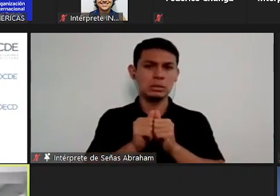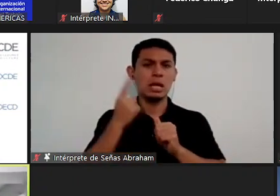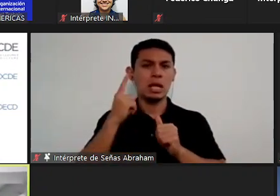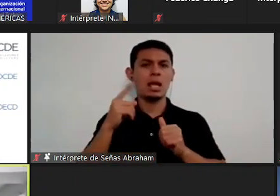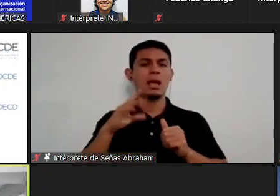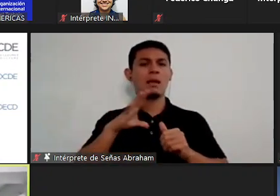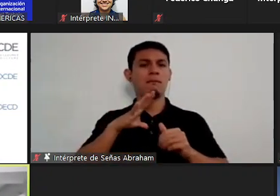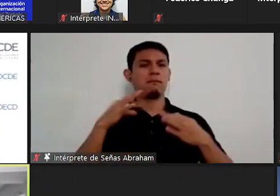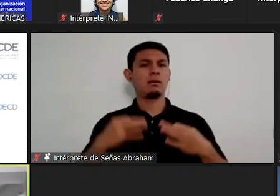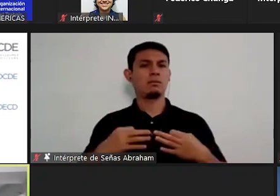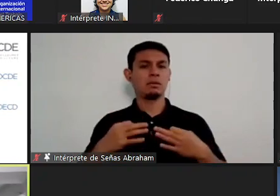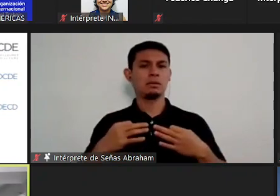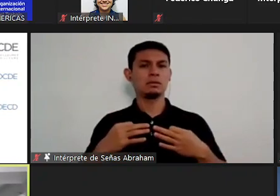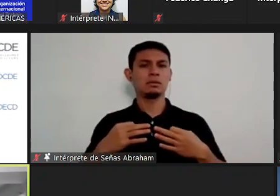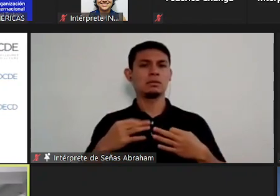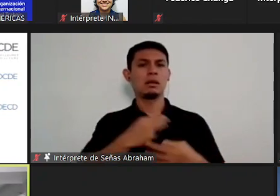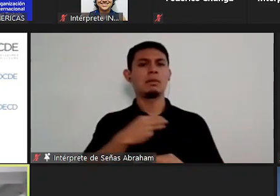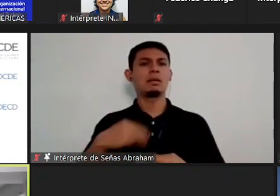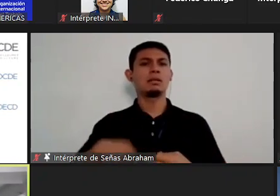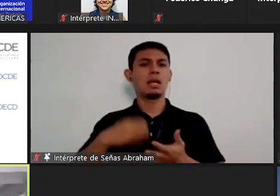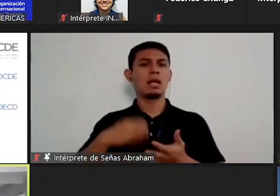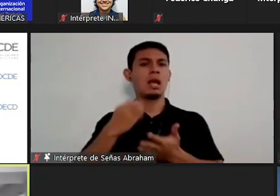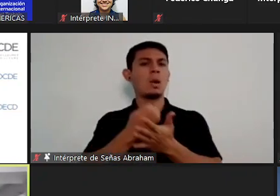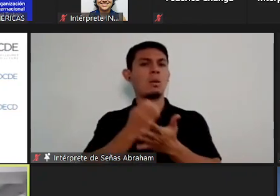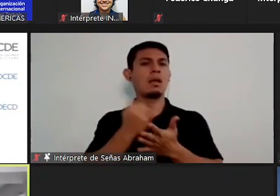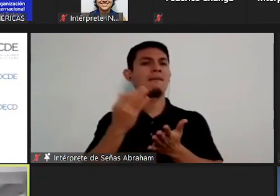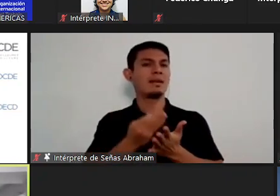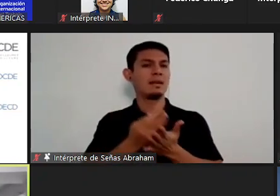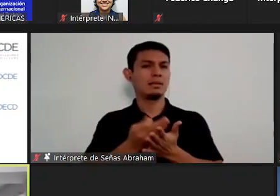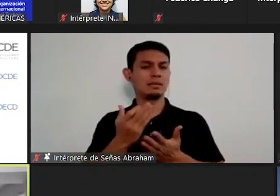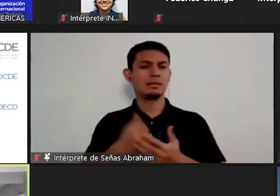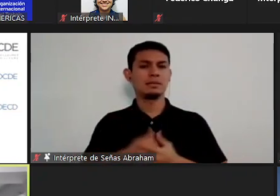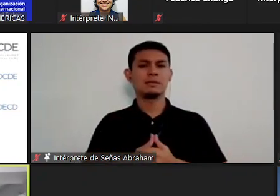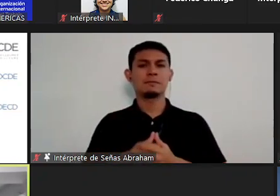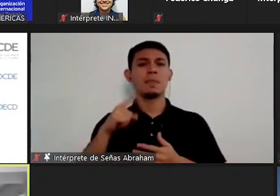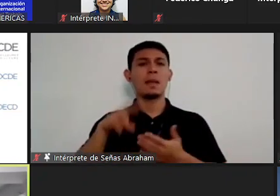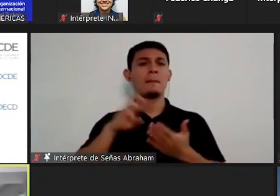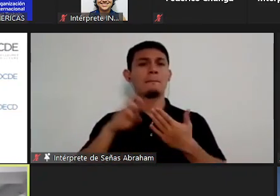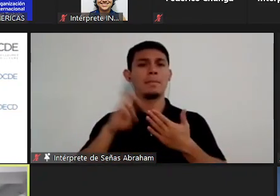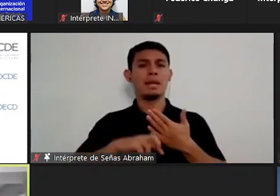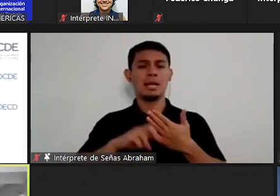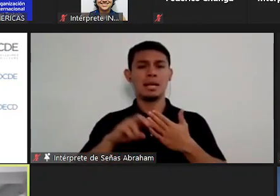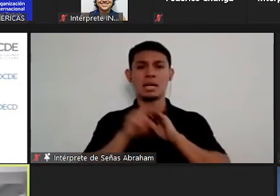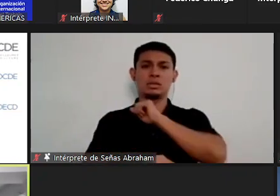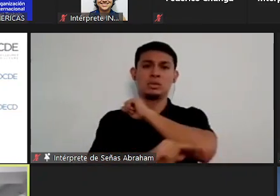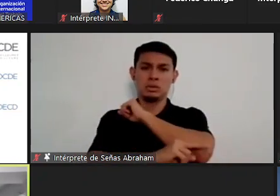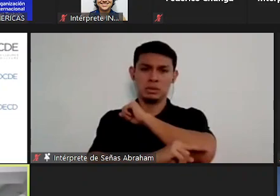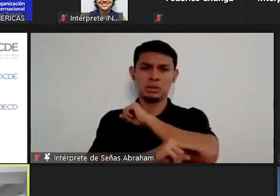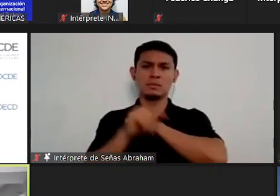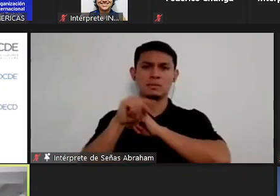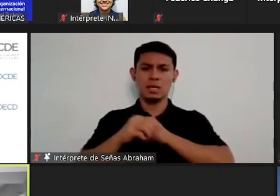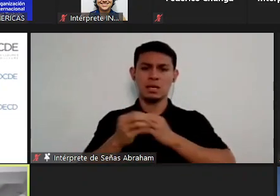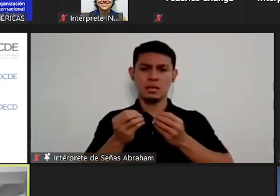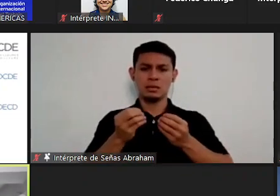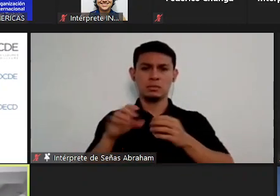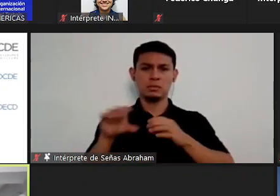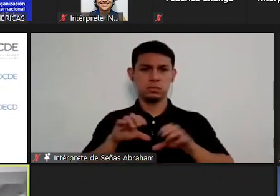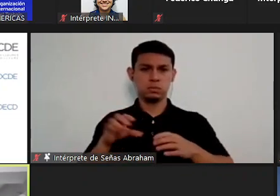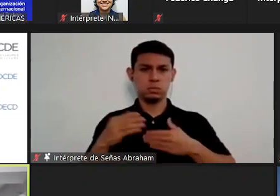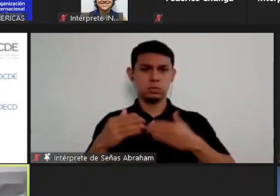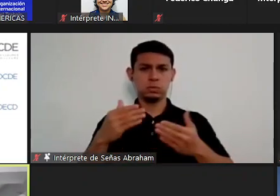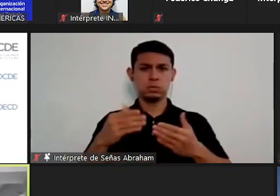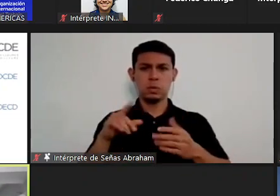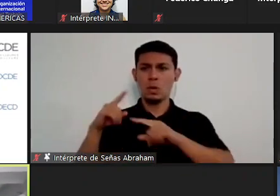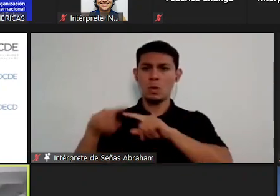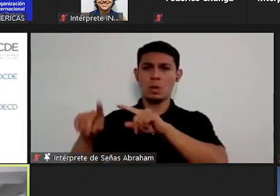by the national technical center of the ministry of economics and finance but this